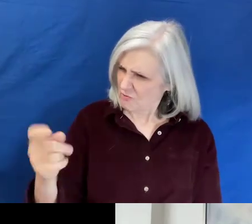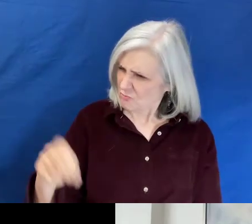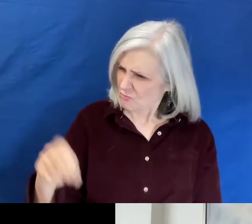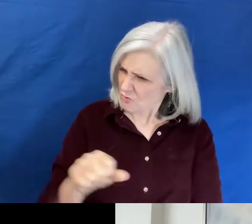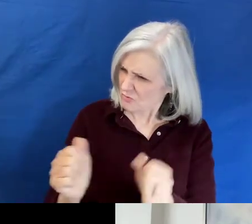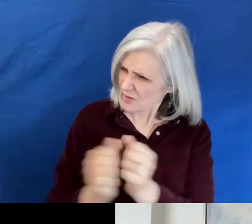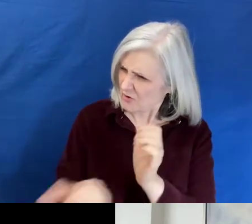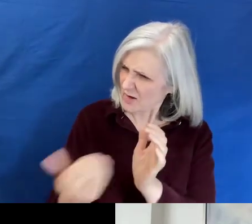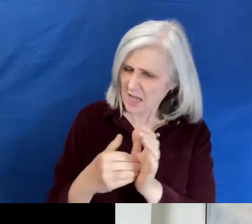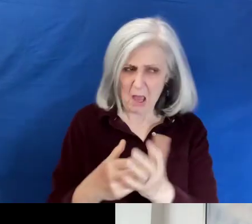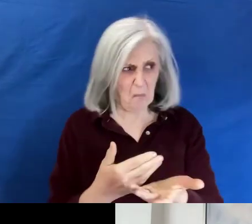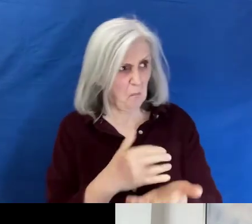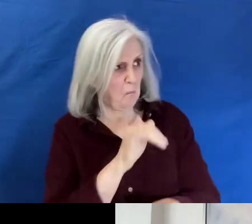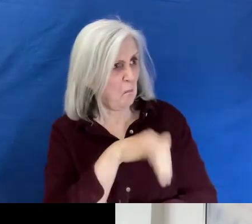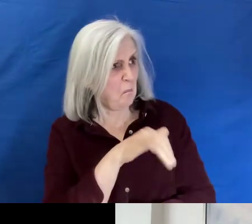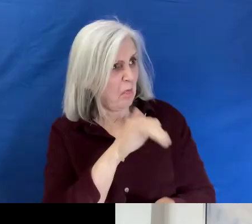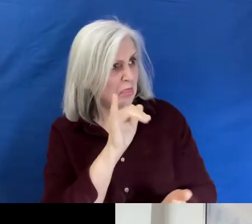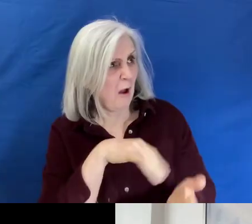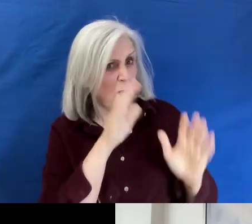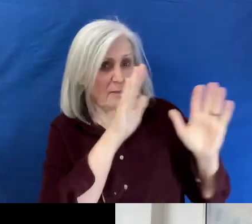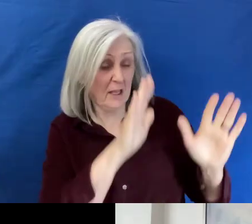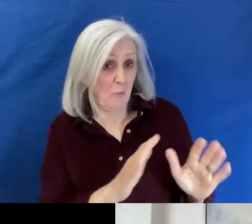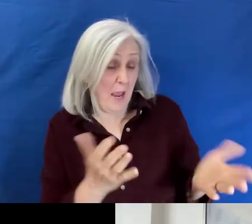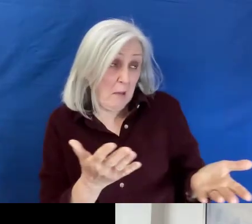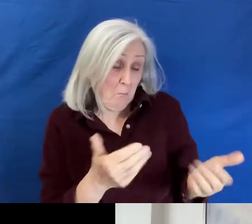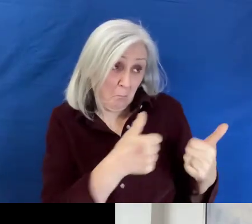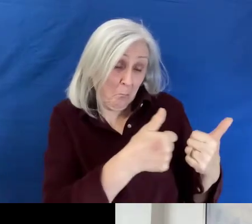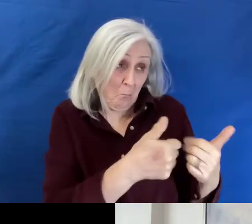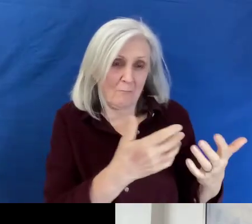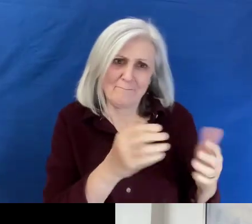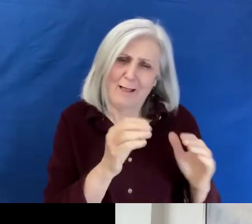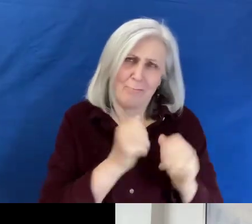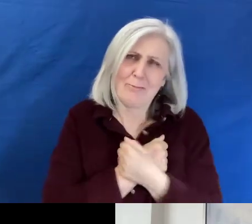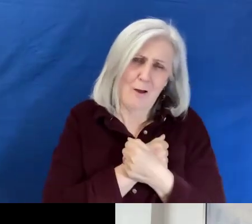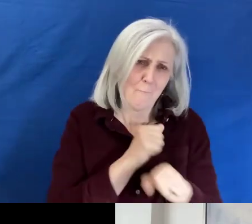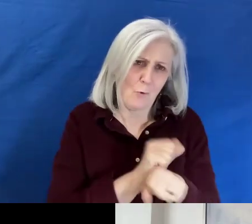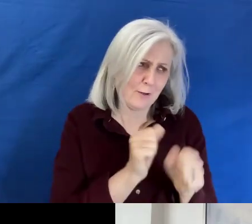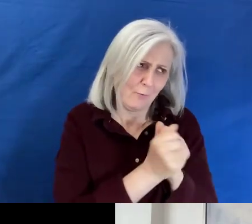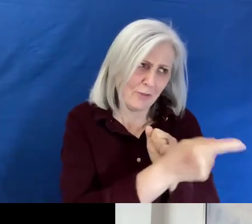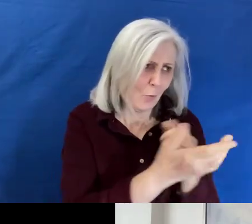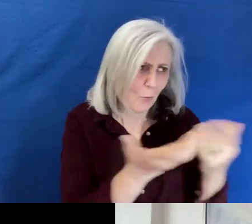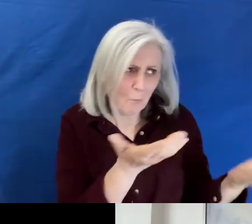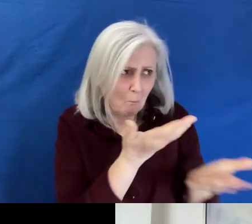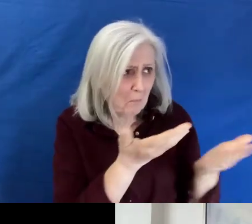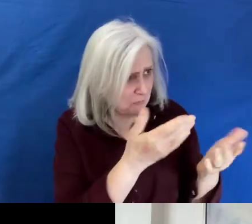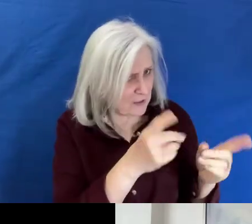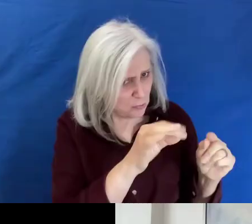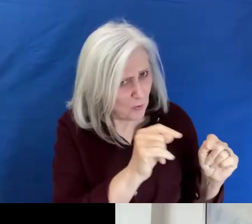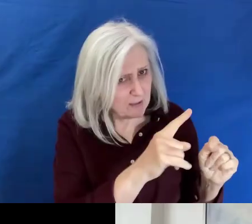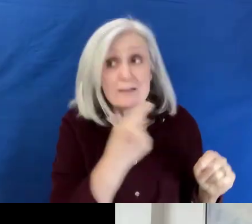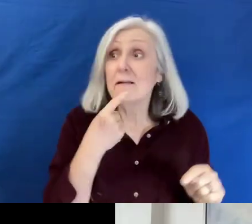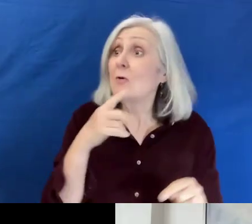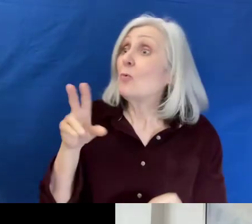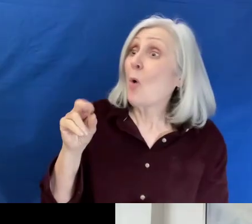like, yeah, it would be great. Like awesome. I mean, obviously, like I love working with you. Let's make that happen. He's like, no,